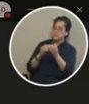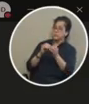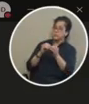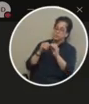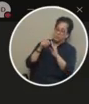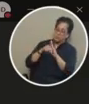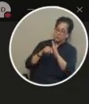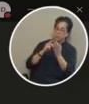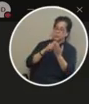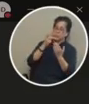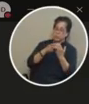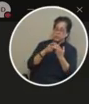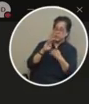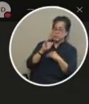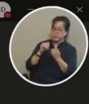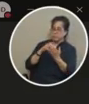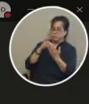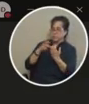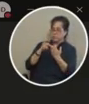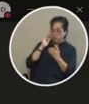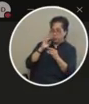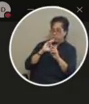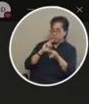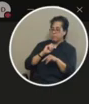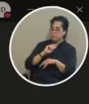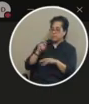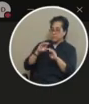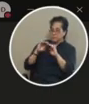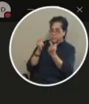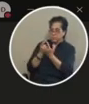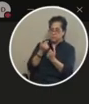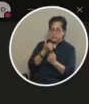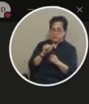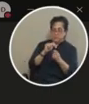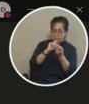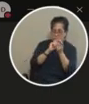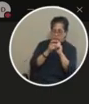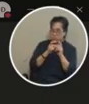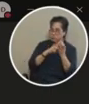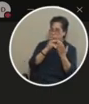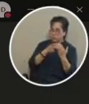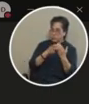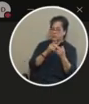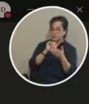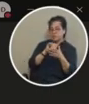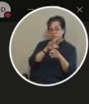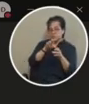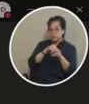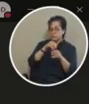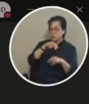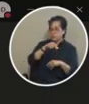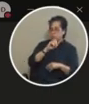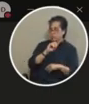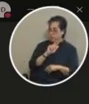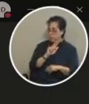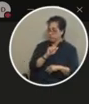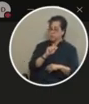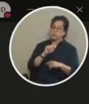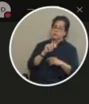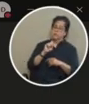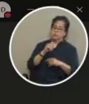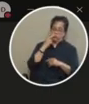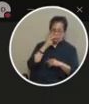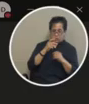on a project-by-project basis, and we'll be reporting back to Council any amendments to the programs to include the quality of life. So you'll see exactly which ones